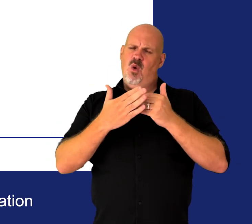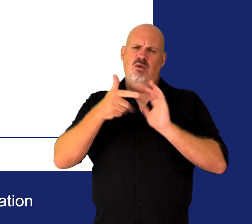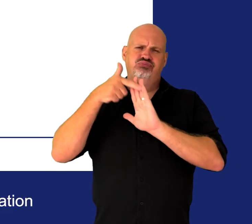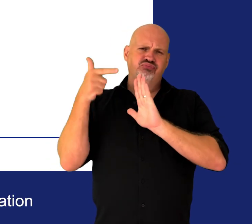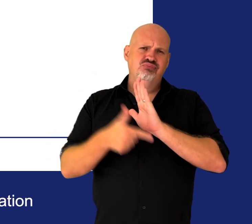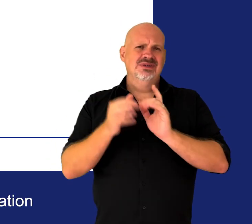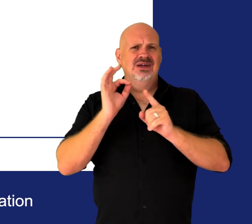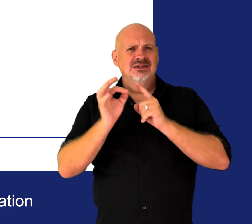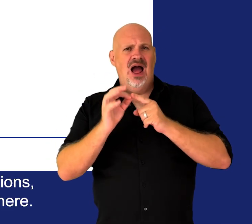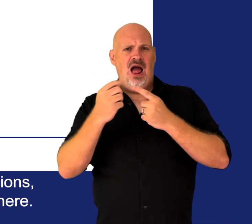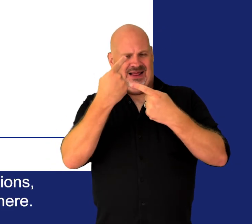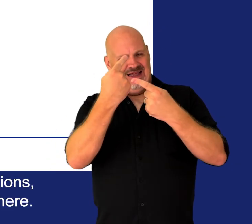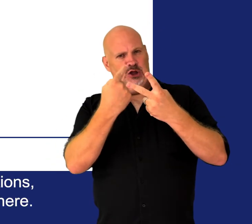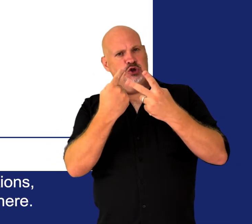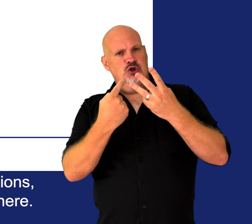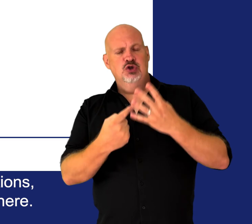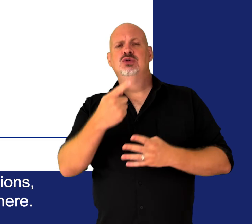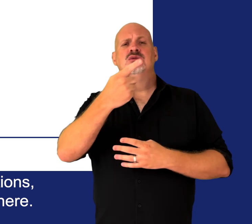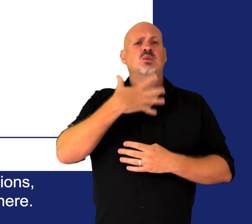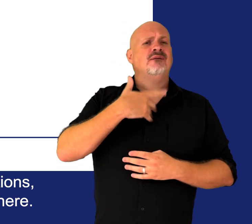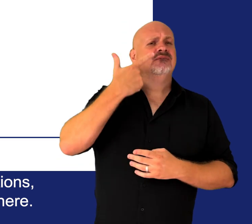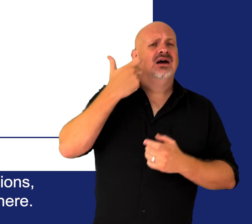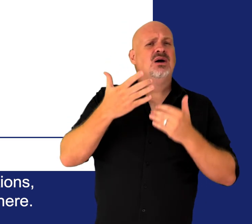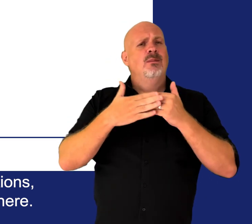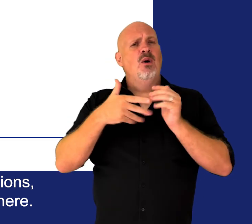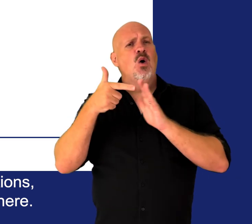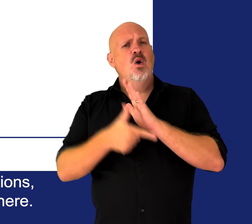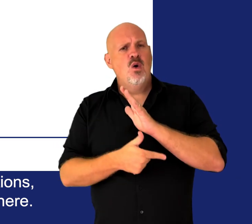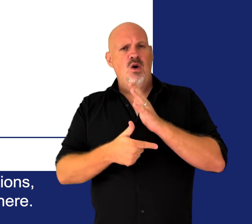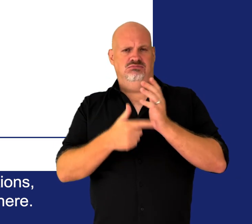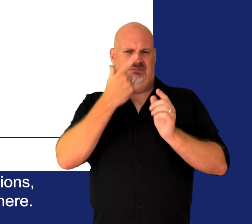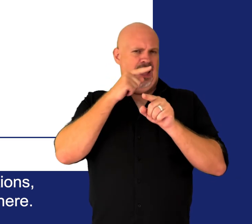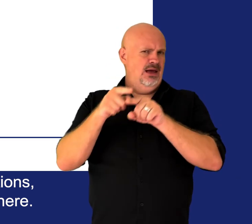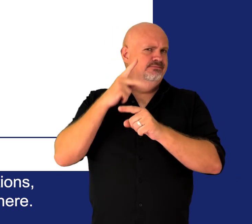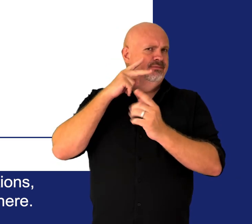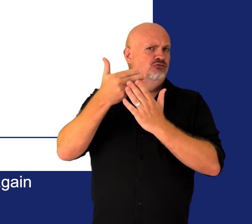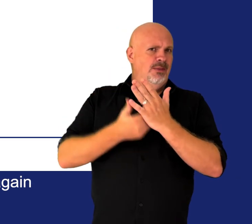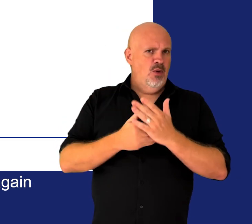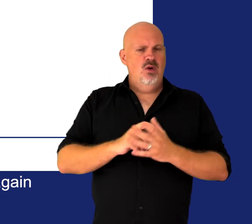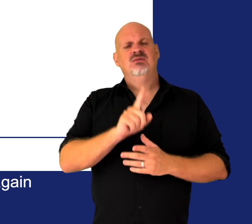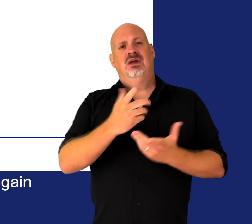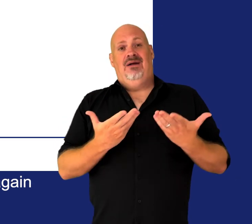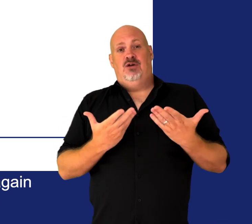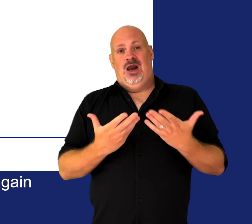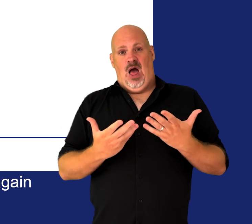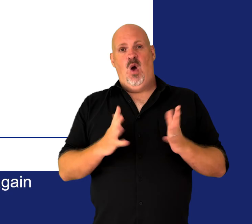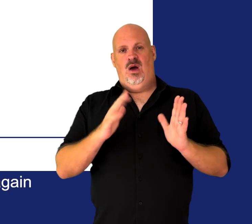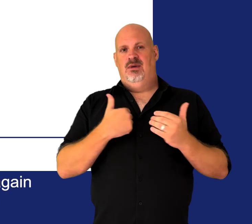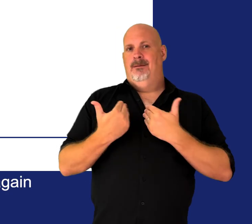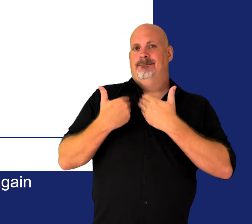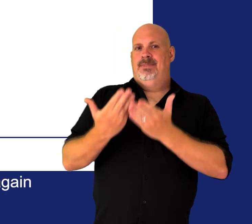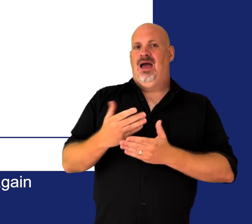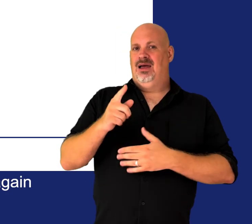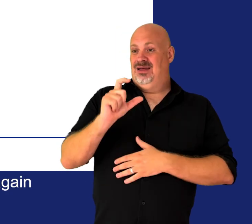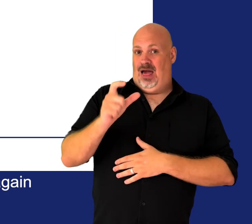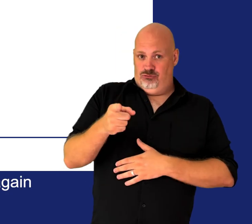more detail and explanation about each of these 4 recommendations, and you can find out more about that there. But for now, I am going to hand